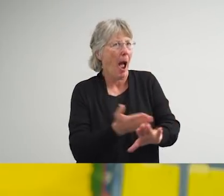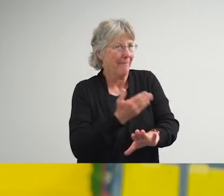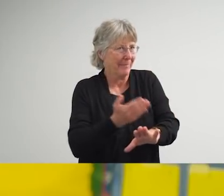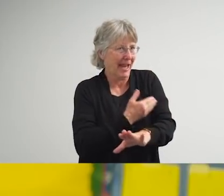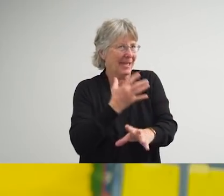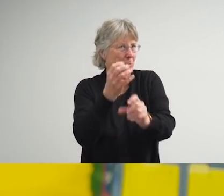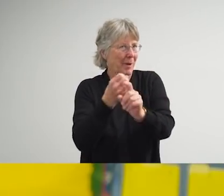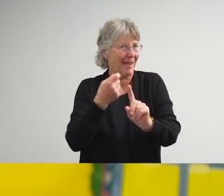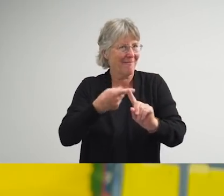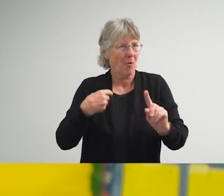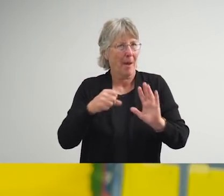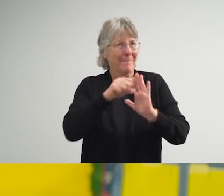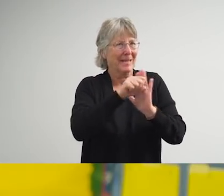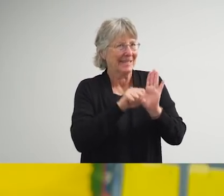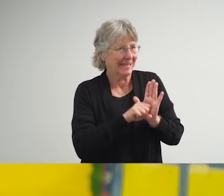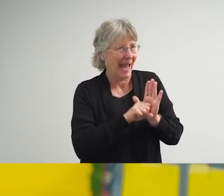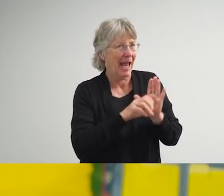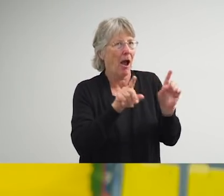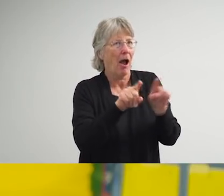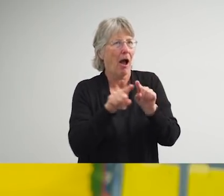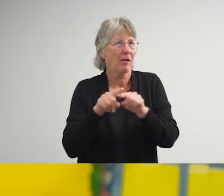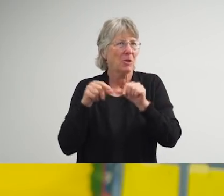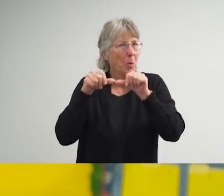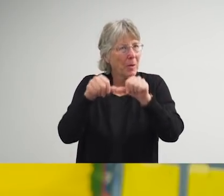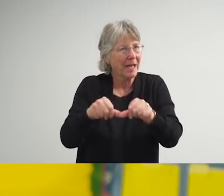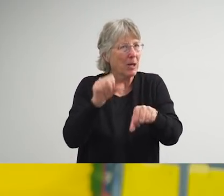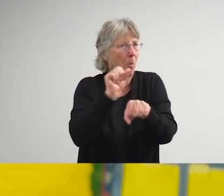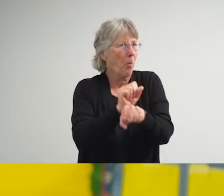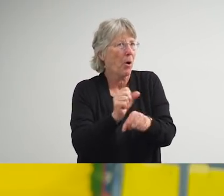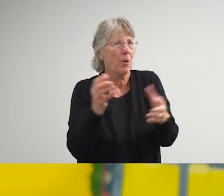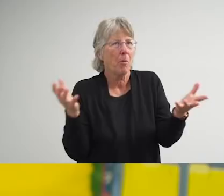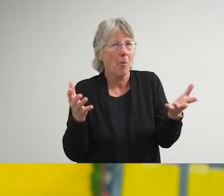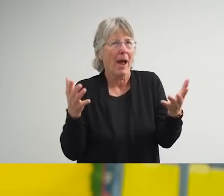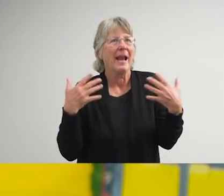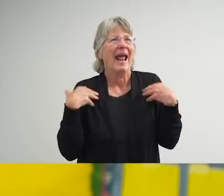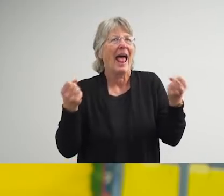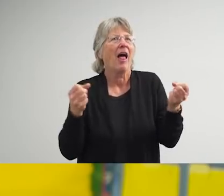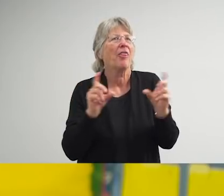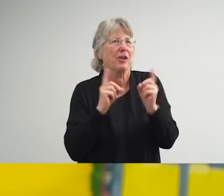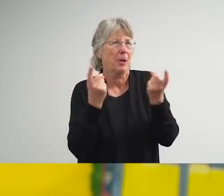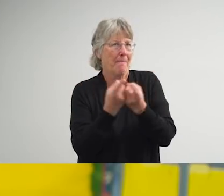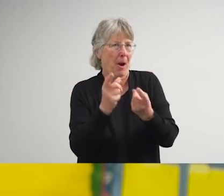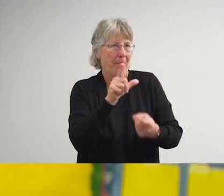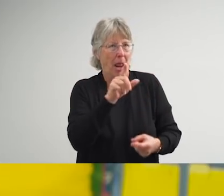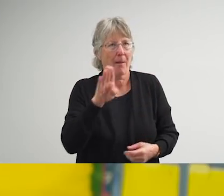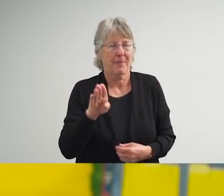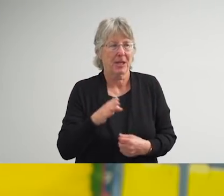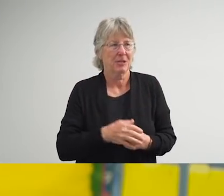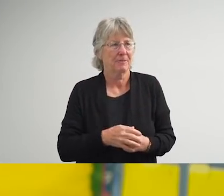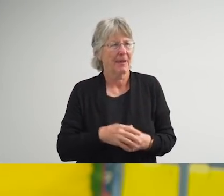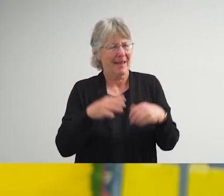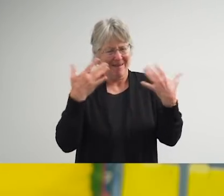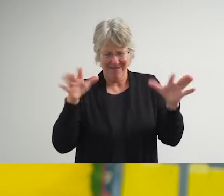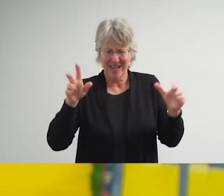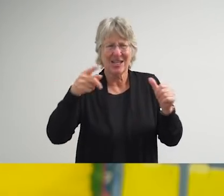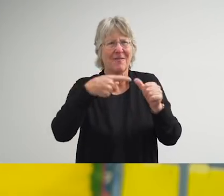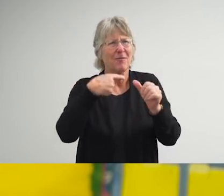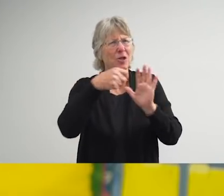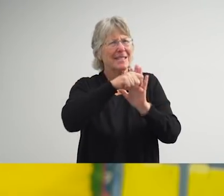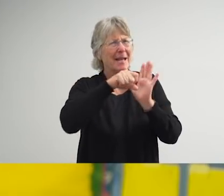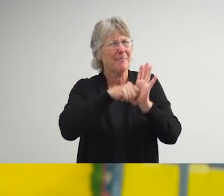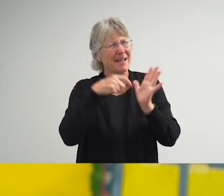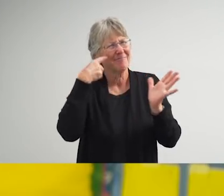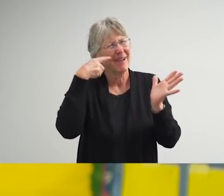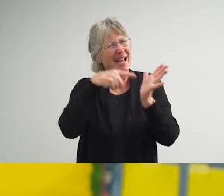to us from the state and through our continual work with the Long Beach Health Department. As we finished the first semester, I